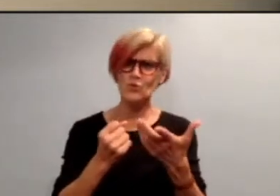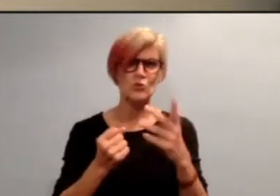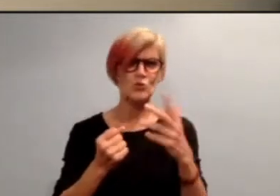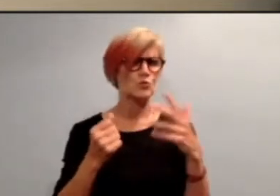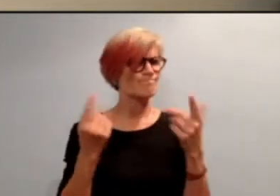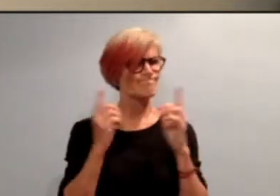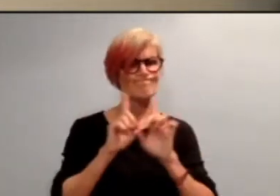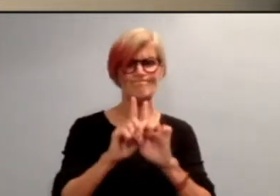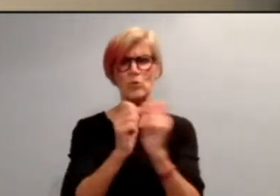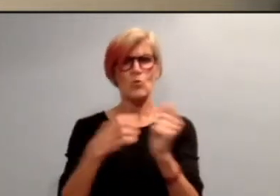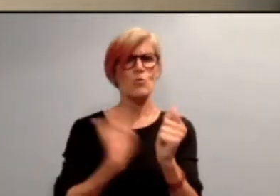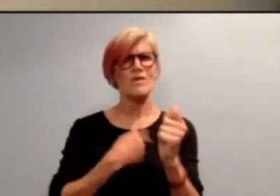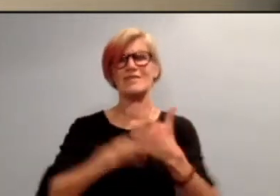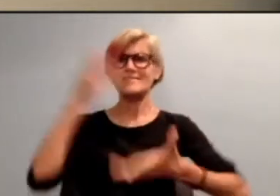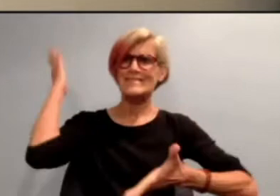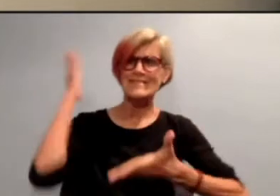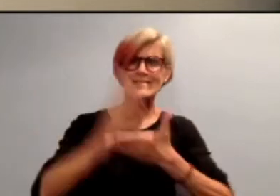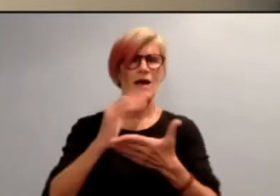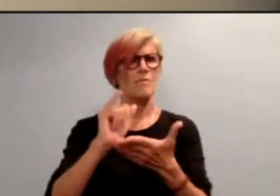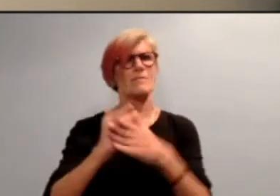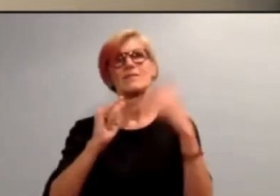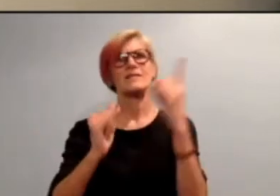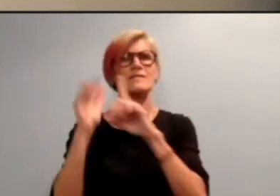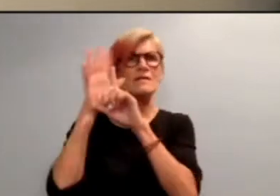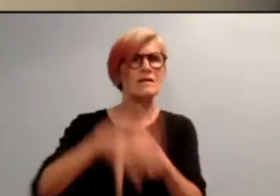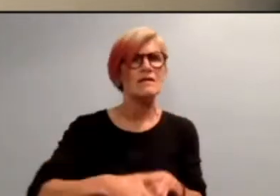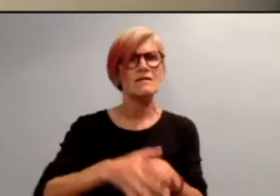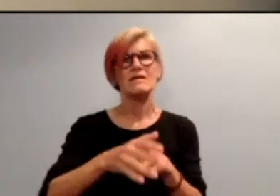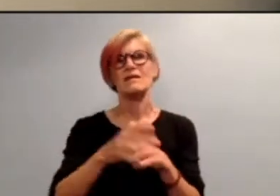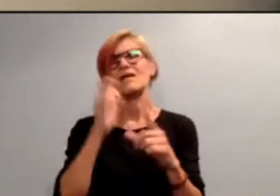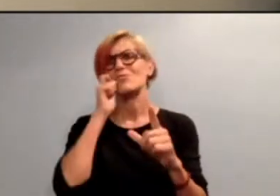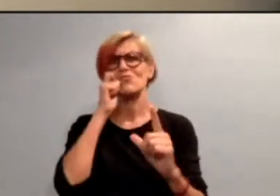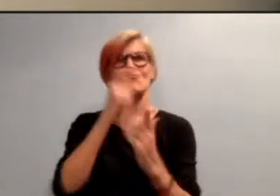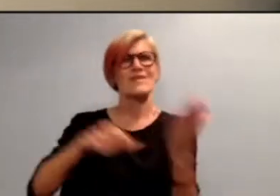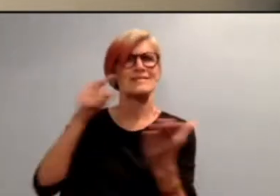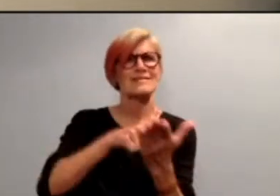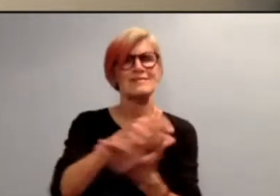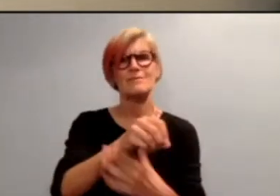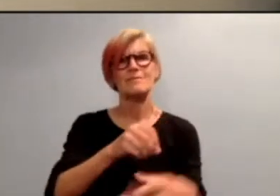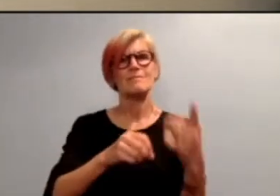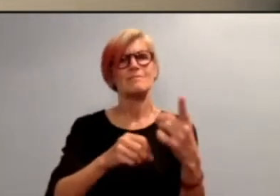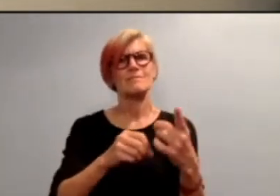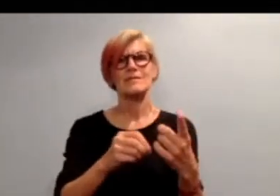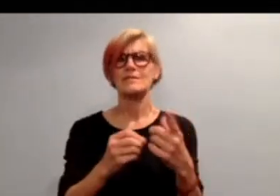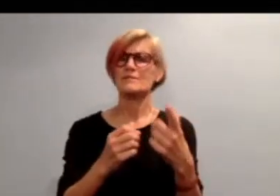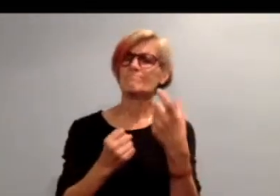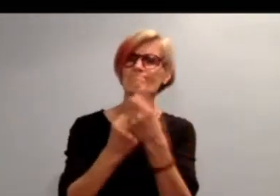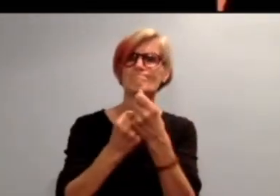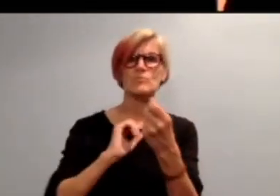racism. Stand with us against AAPI hate. Thank you.